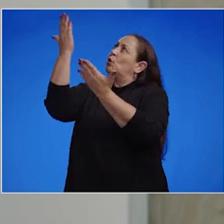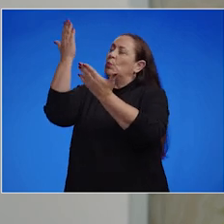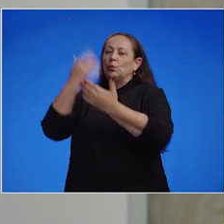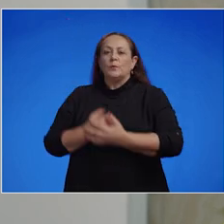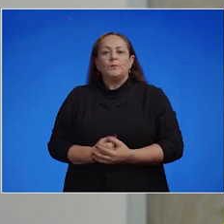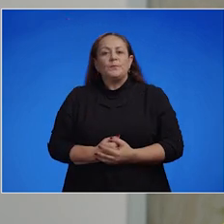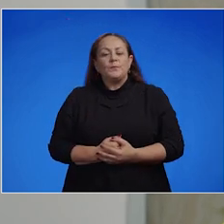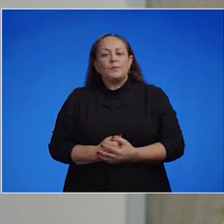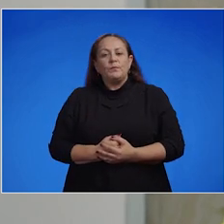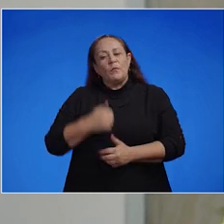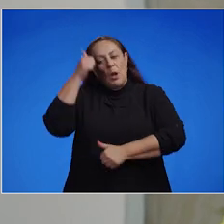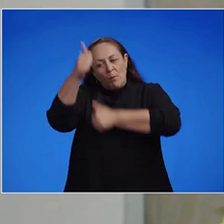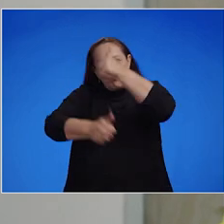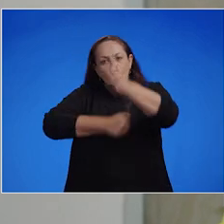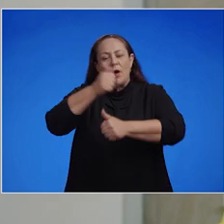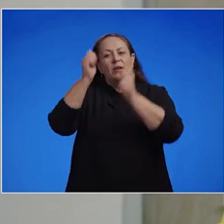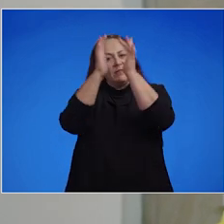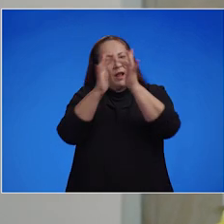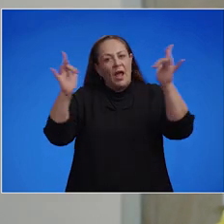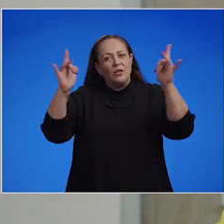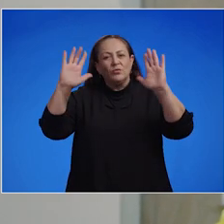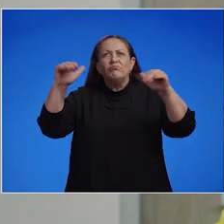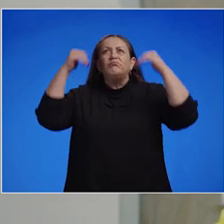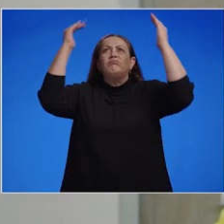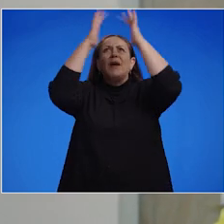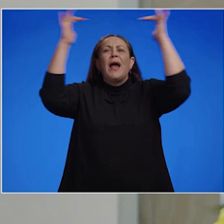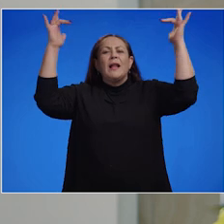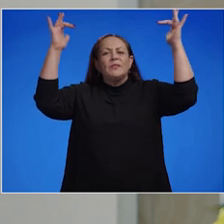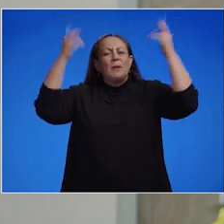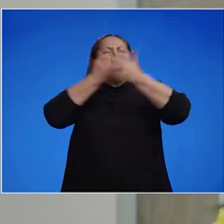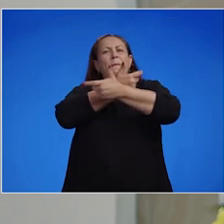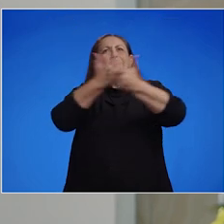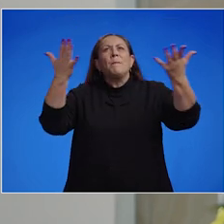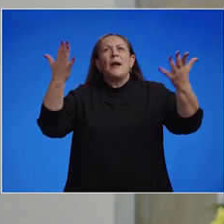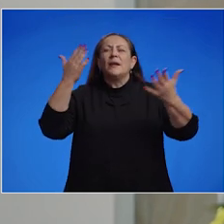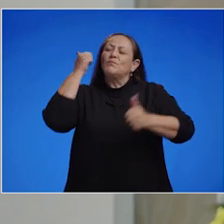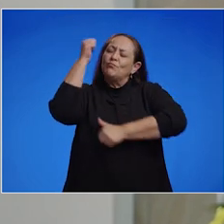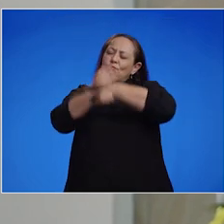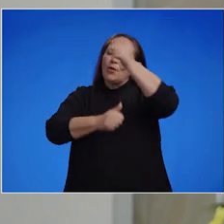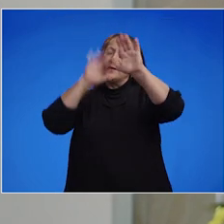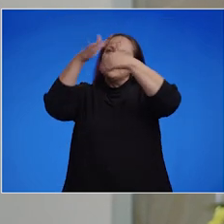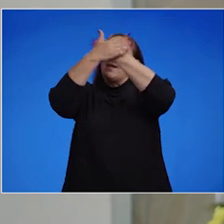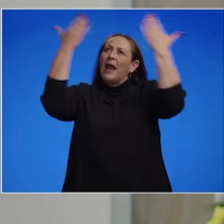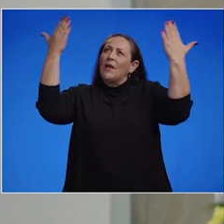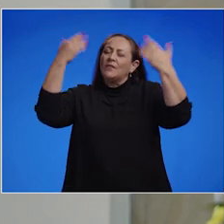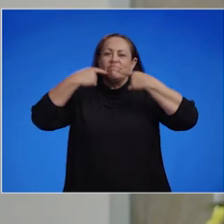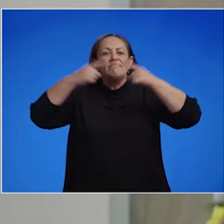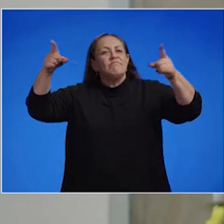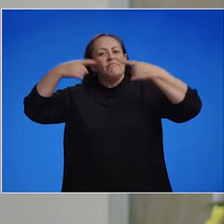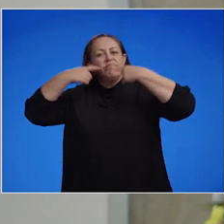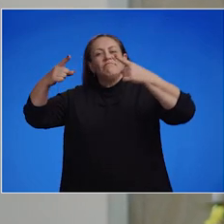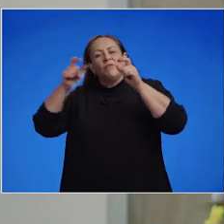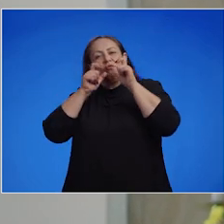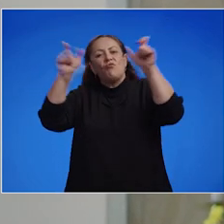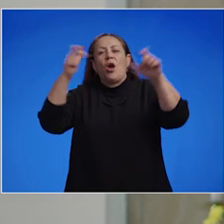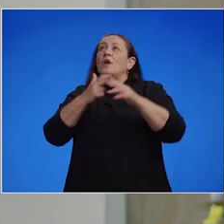majesty. For this is praised by angels and archangels, cherubim too and seraphim, who